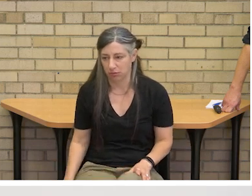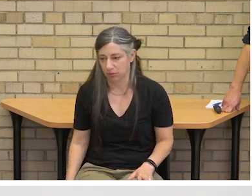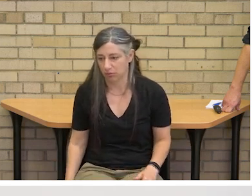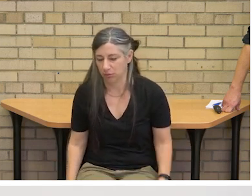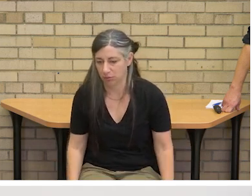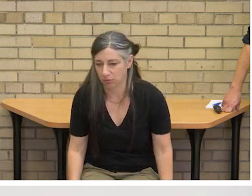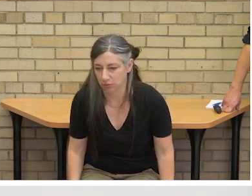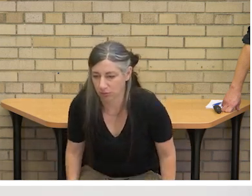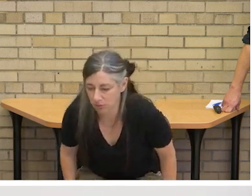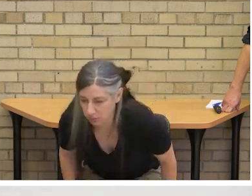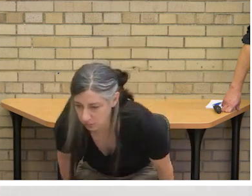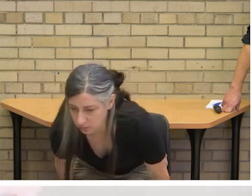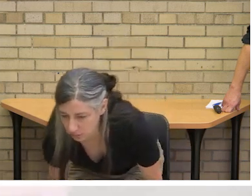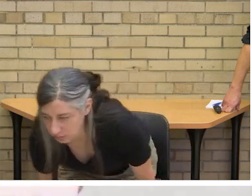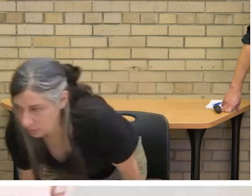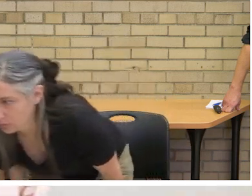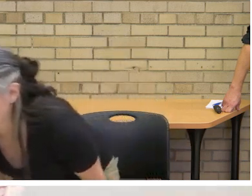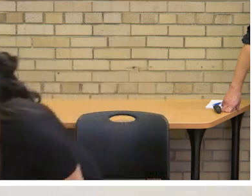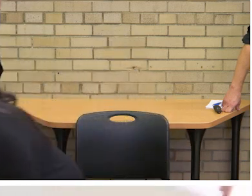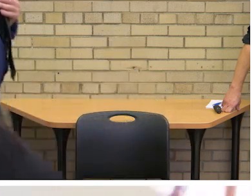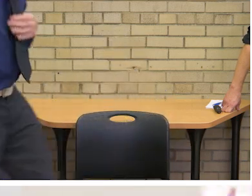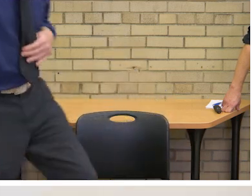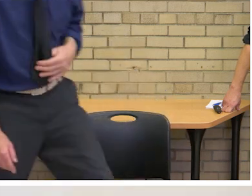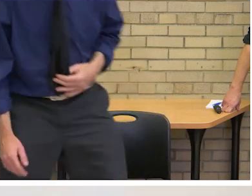how it works. That's not how it works.